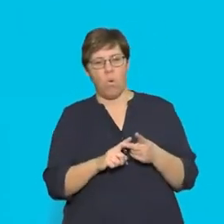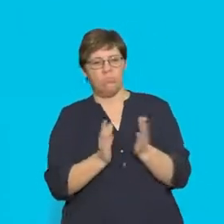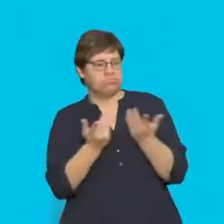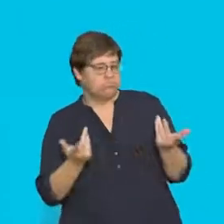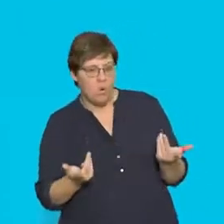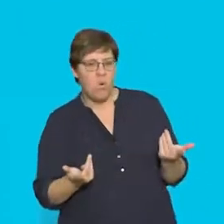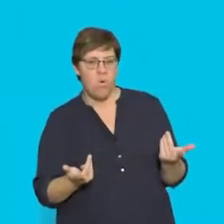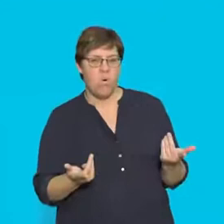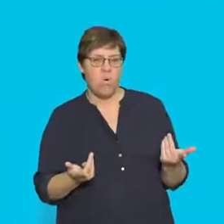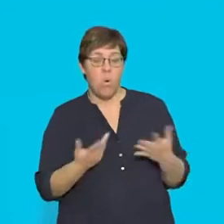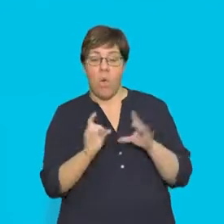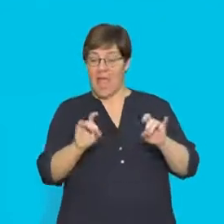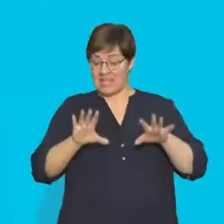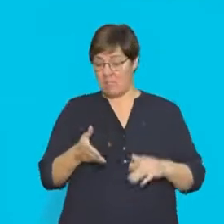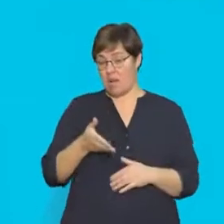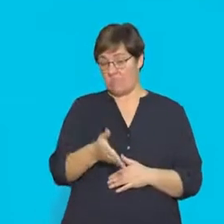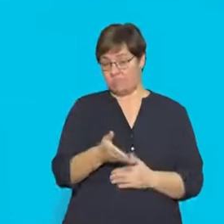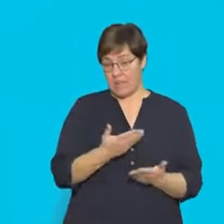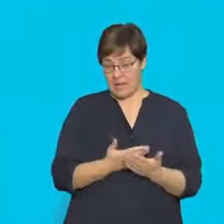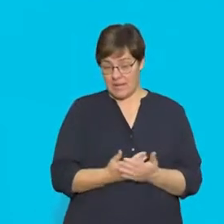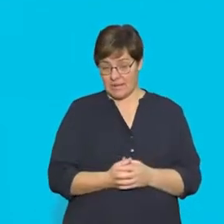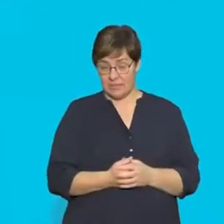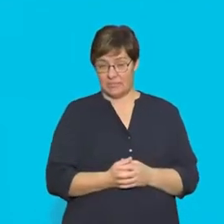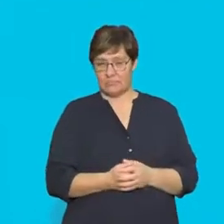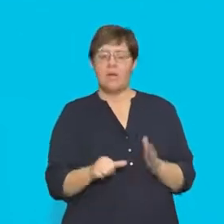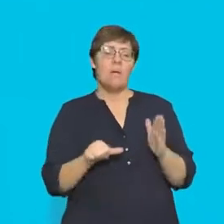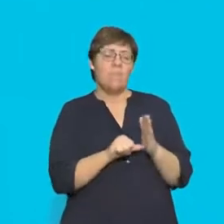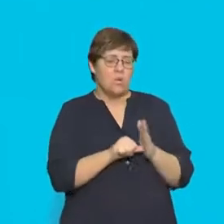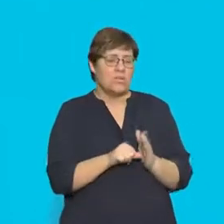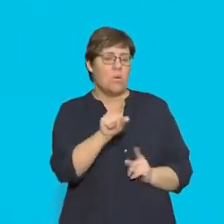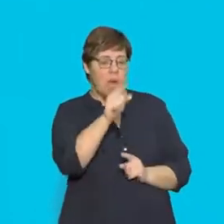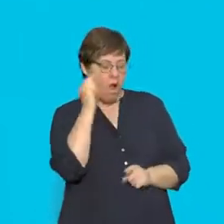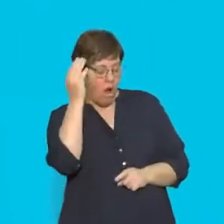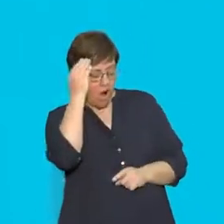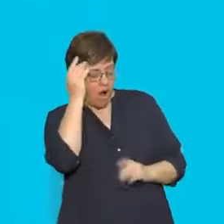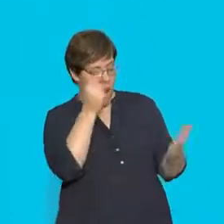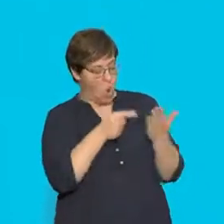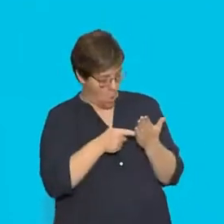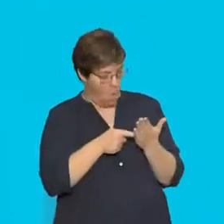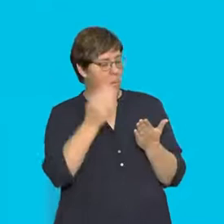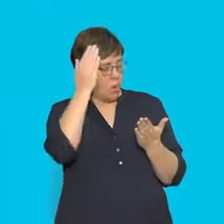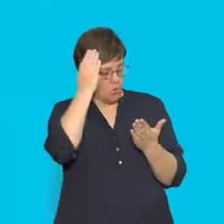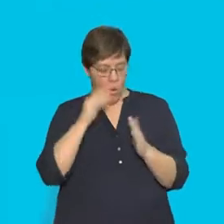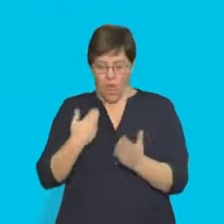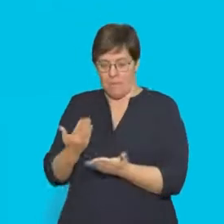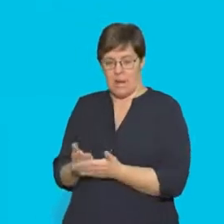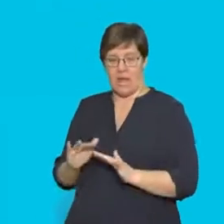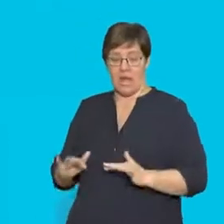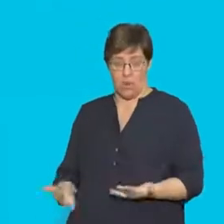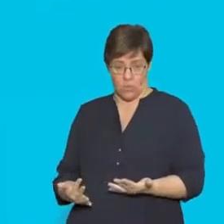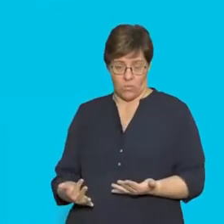even find them in an exam. It's important that we learn to apply all the main points on